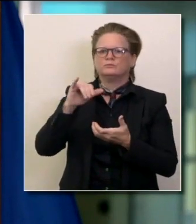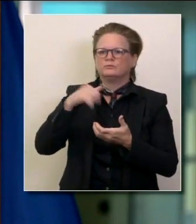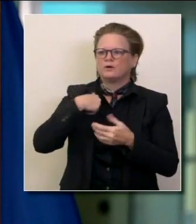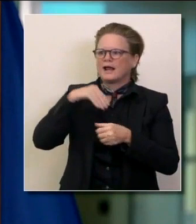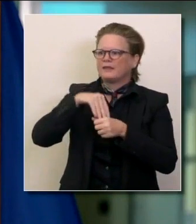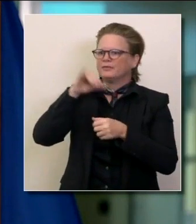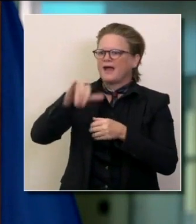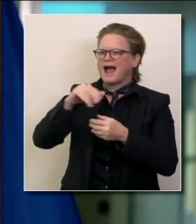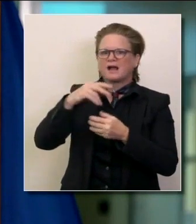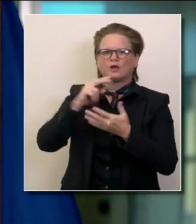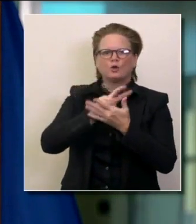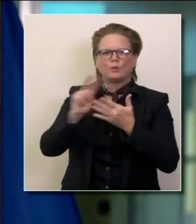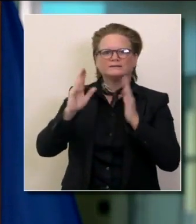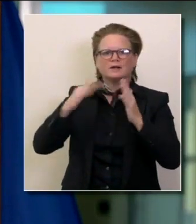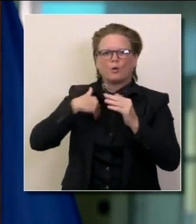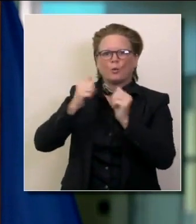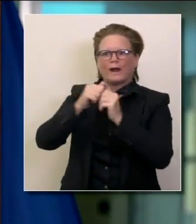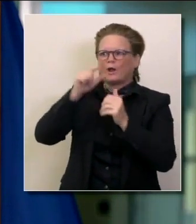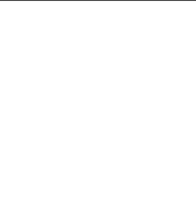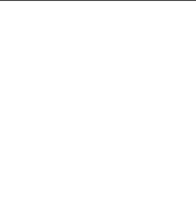more effective and more meaningful.